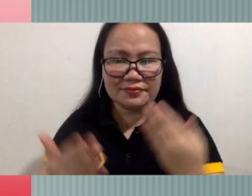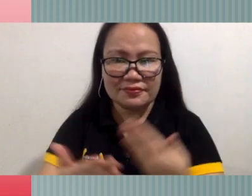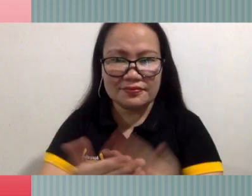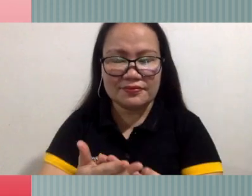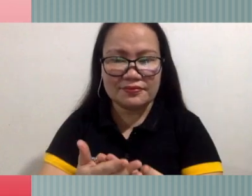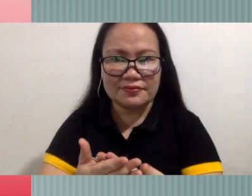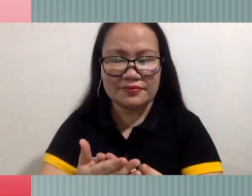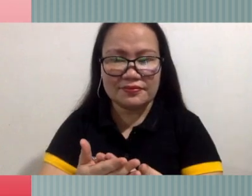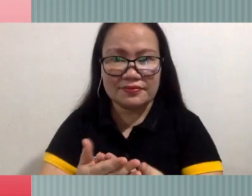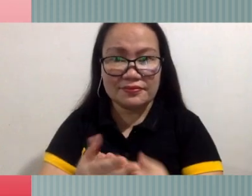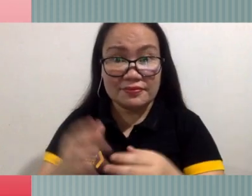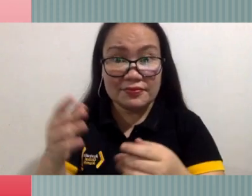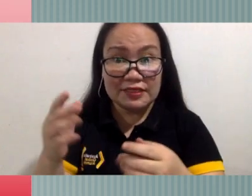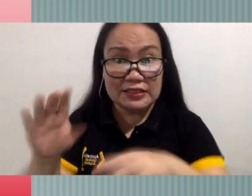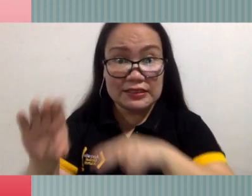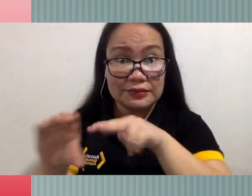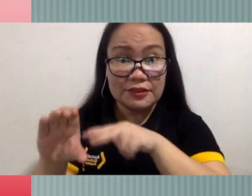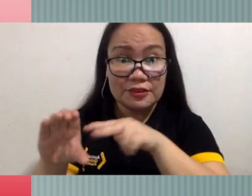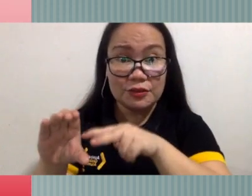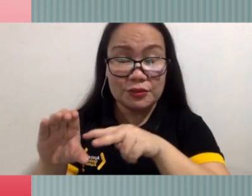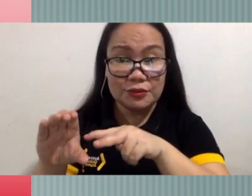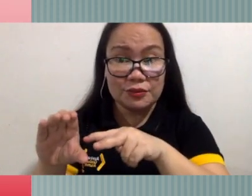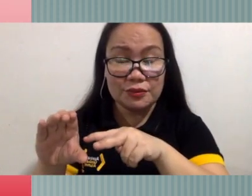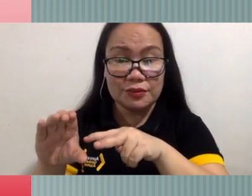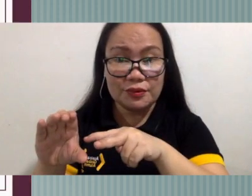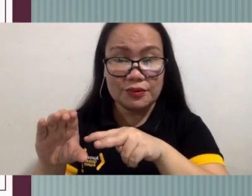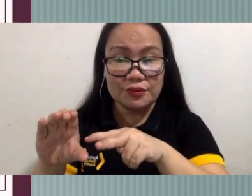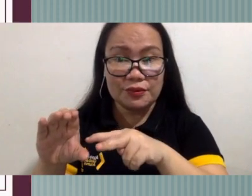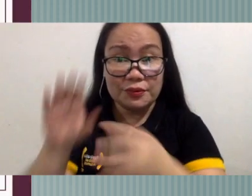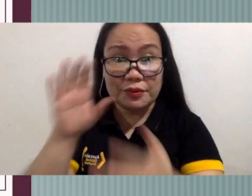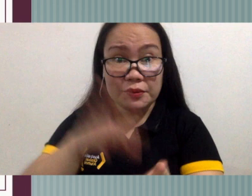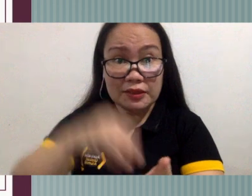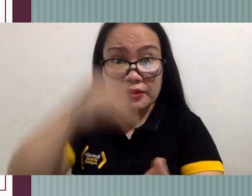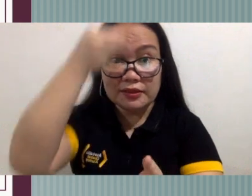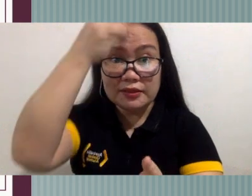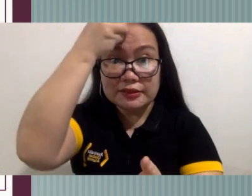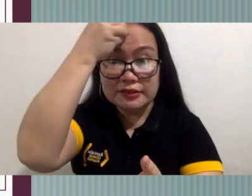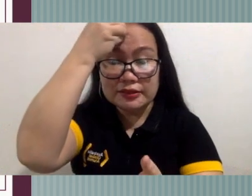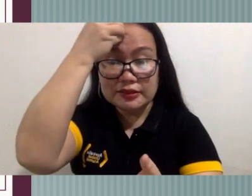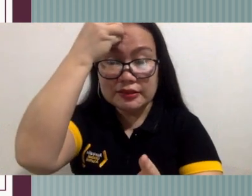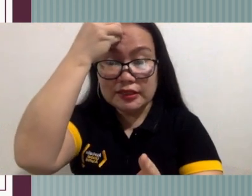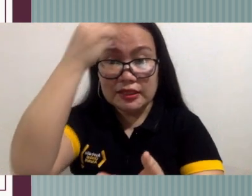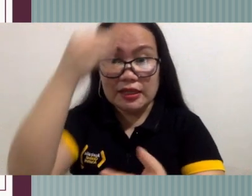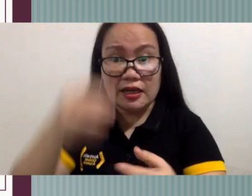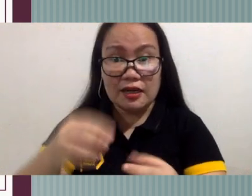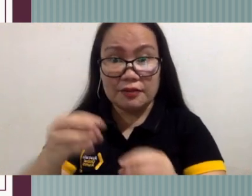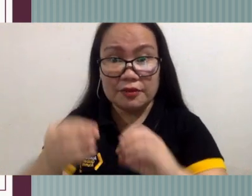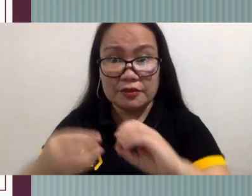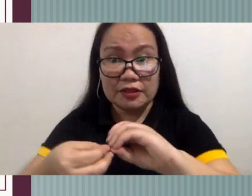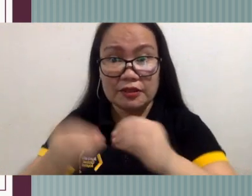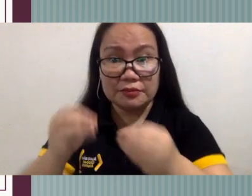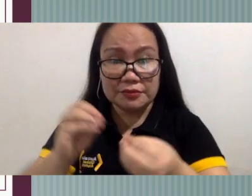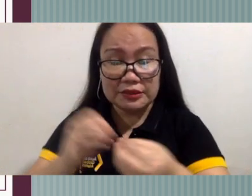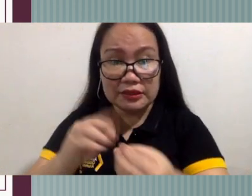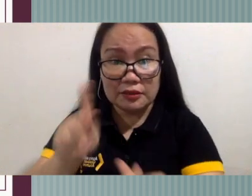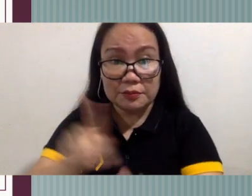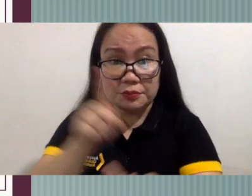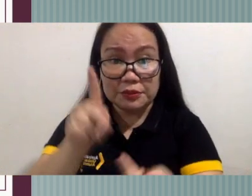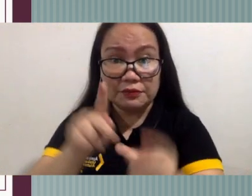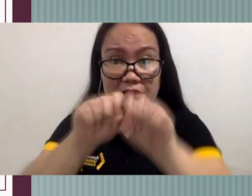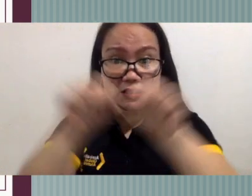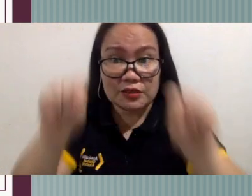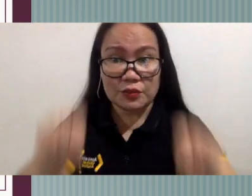Hi mga kawawmat! In this video, we will familiarize ourselves with the numbers